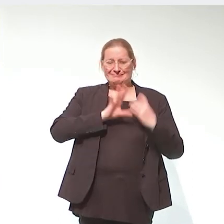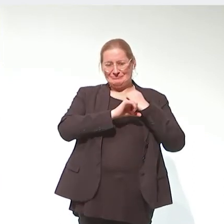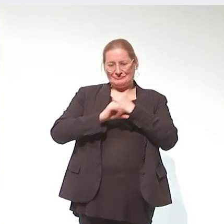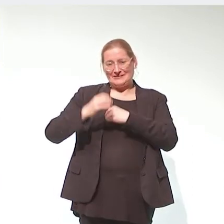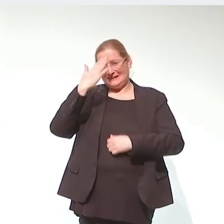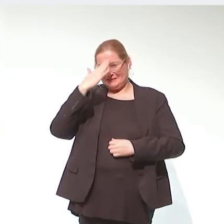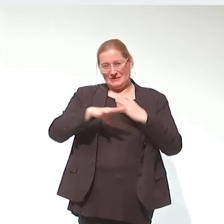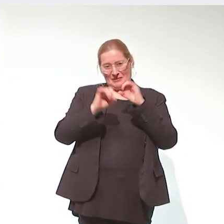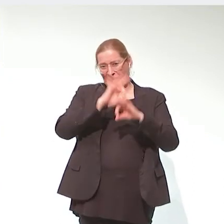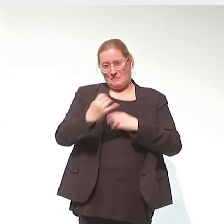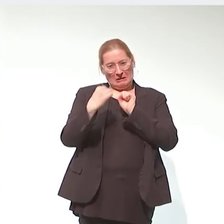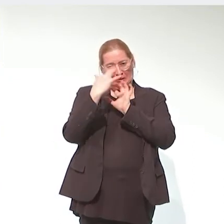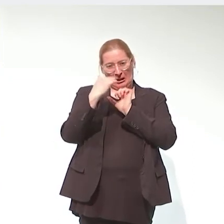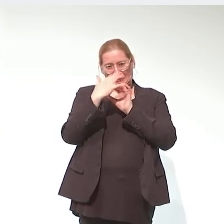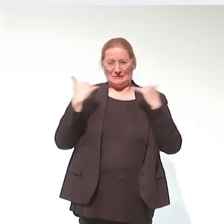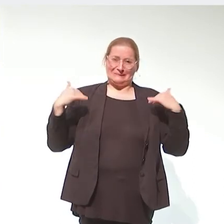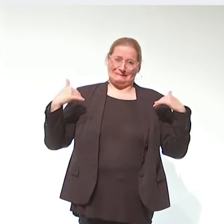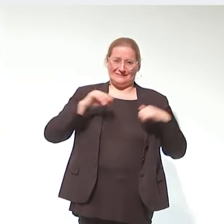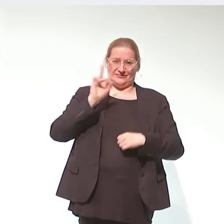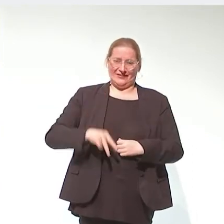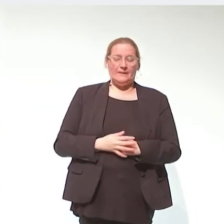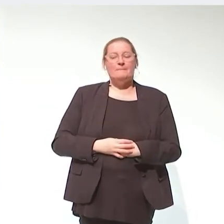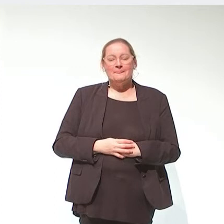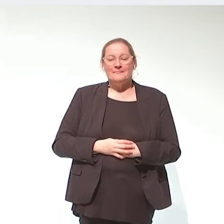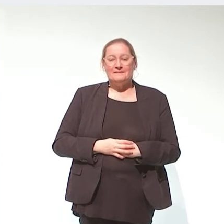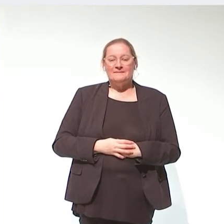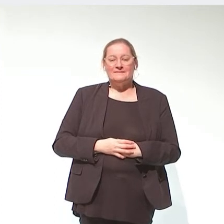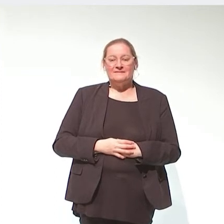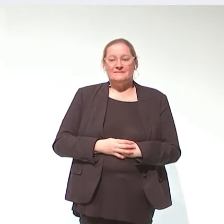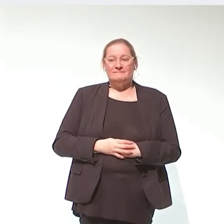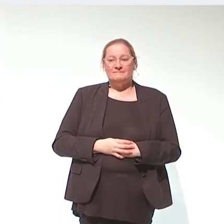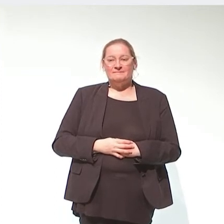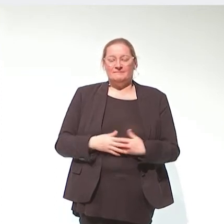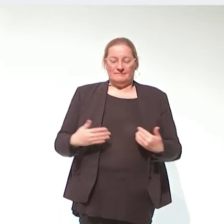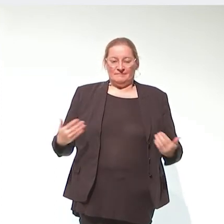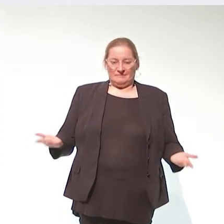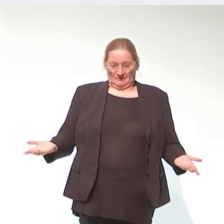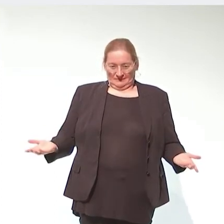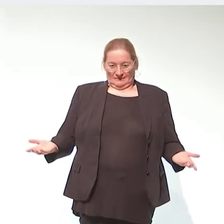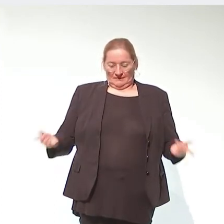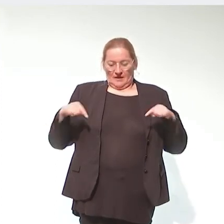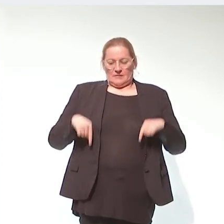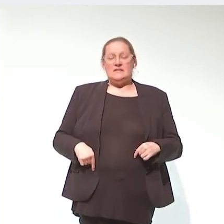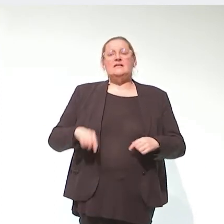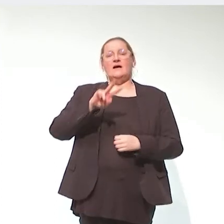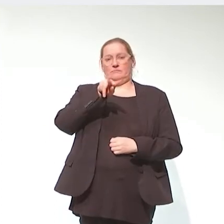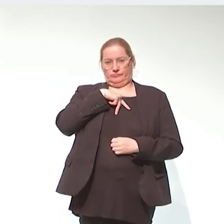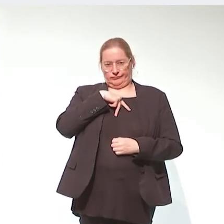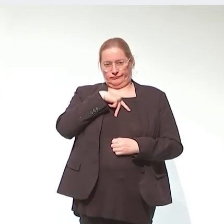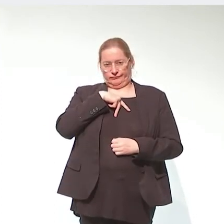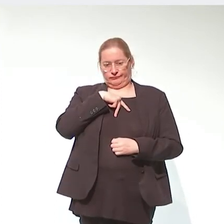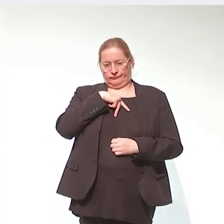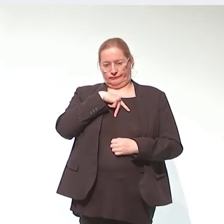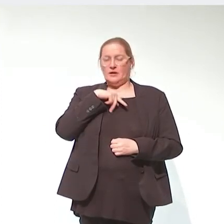But keep it short, please. Otherwise, I'll be told off. So the ministry I come, the Ministry of Labor, Welfare and Social Insurance,